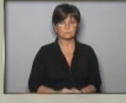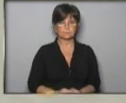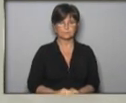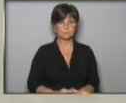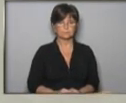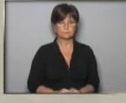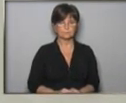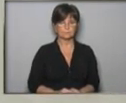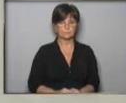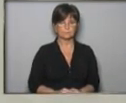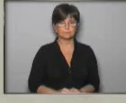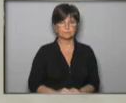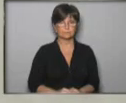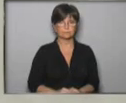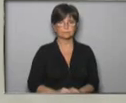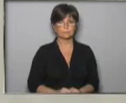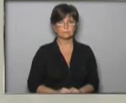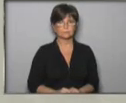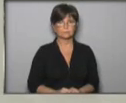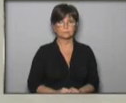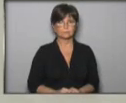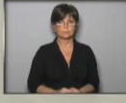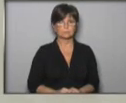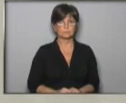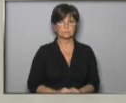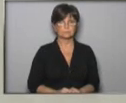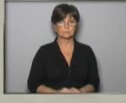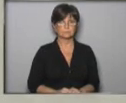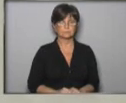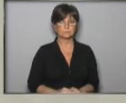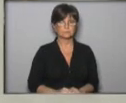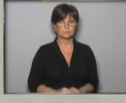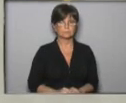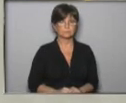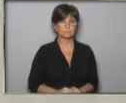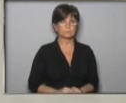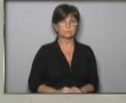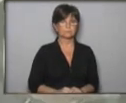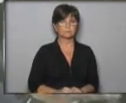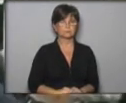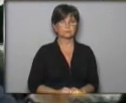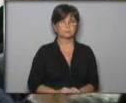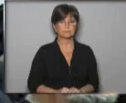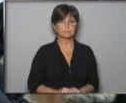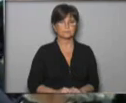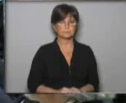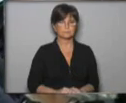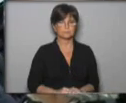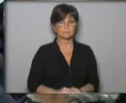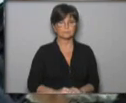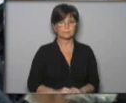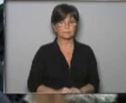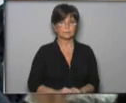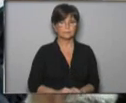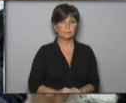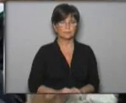priorities, coming as they do from different cultural contexts, adds to the richness of